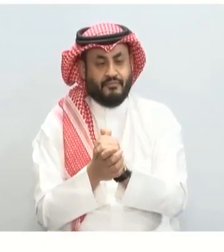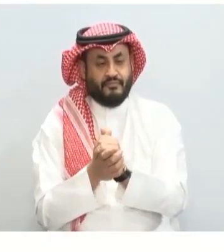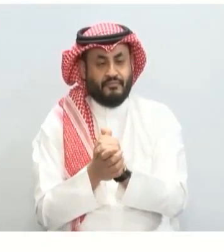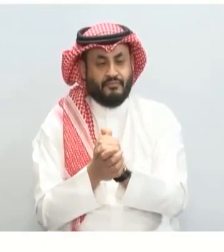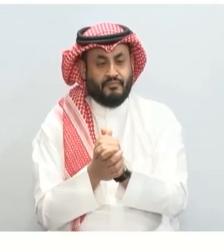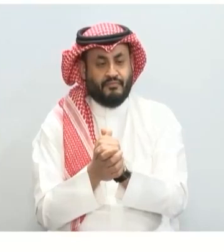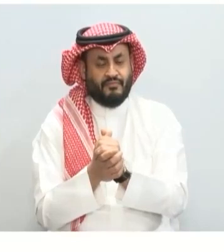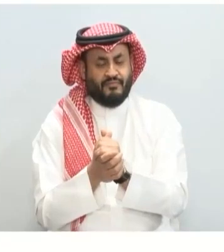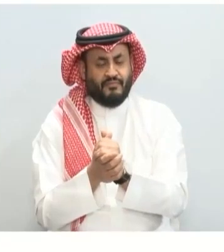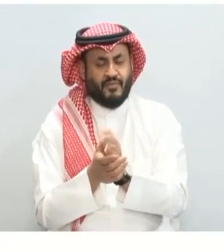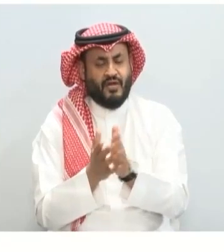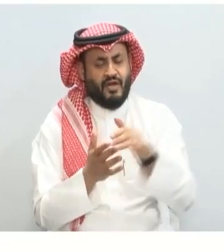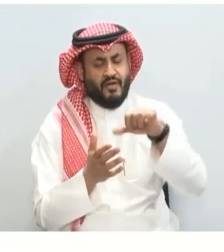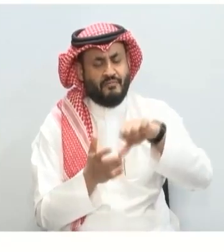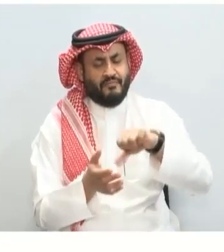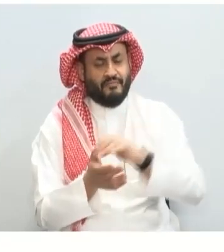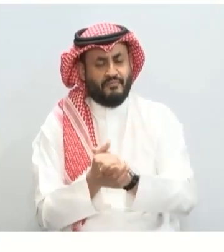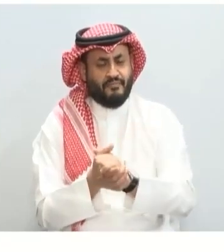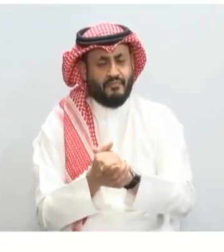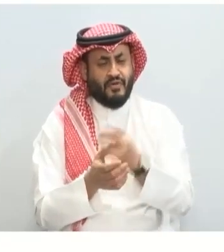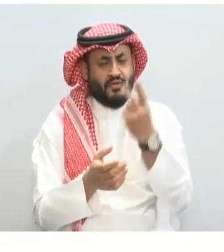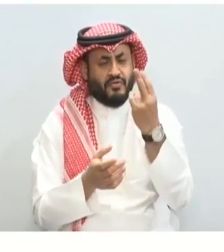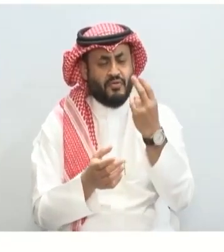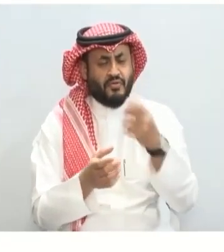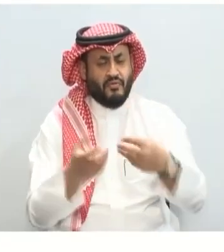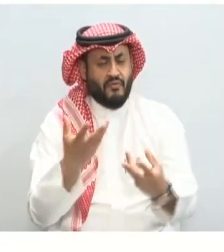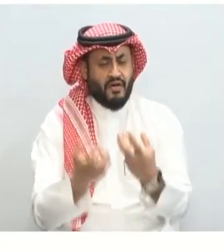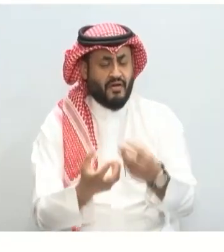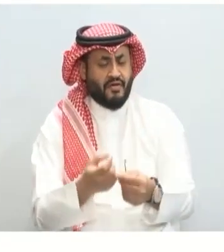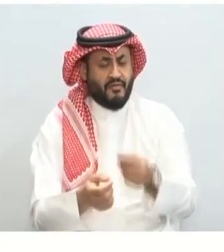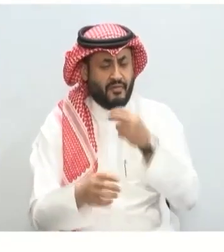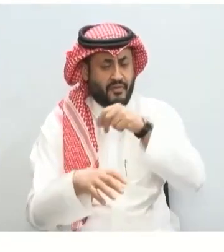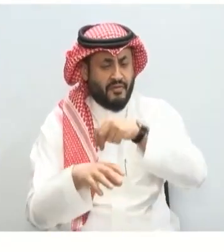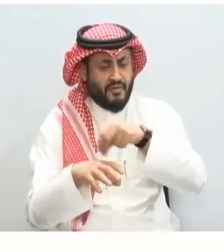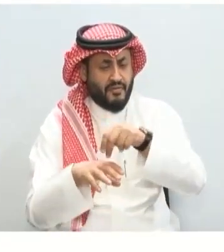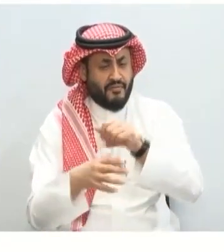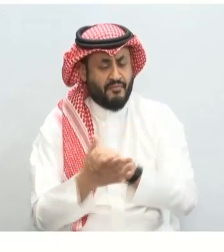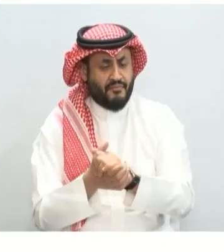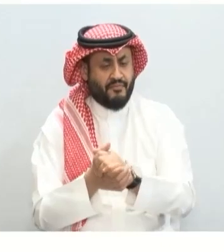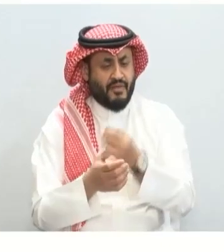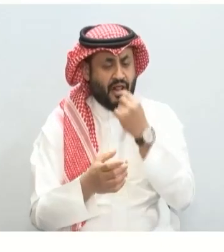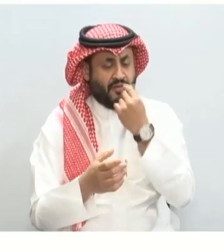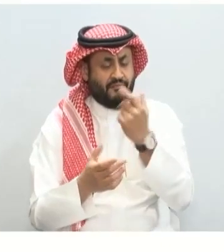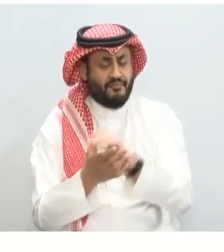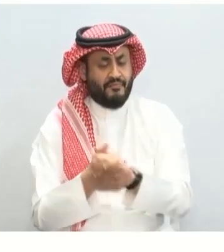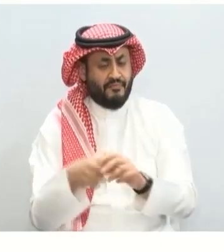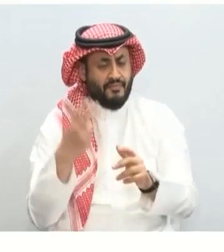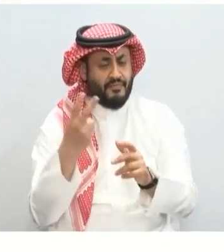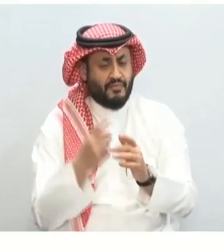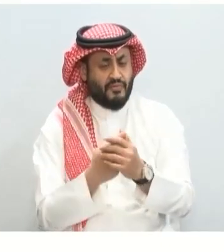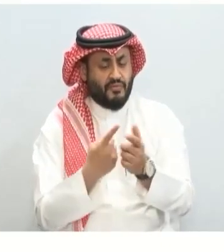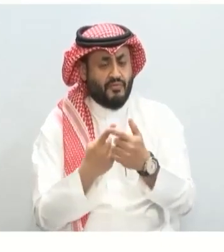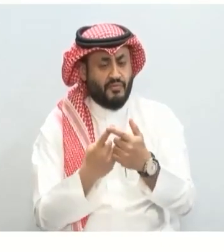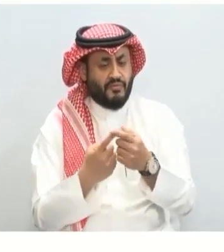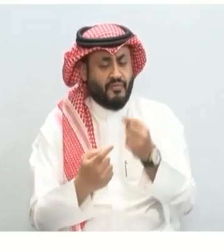Fadwa, oh, that's a shame. I made two different desserts. One is a chocolate raspberry cake and the other is almond cream